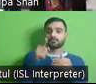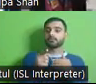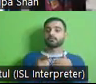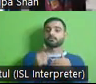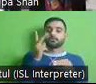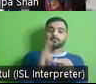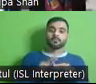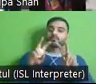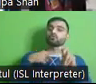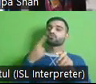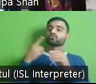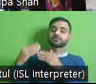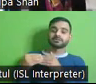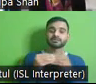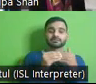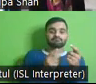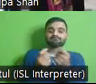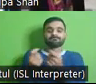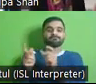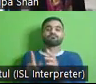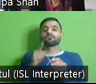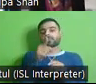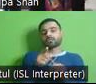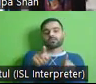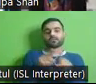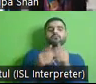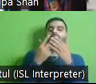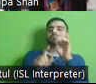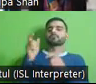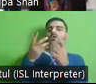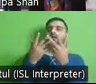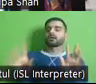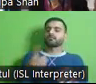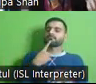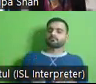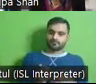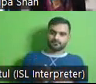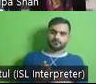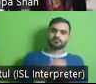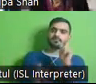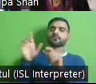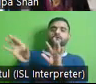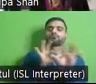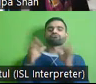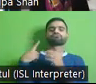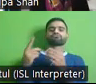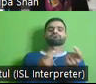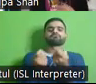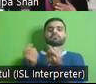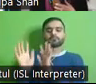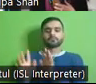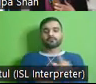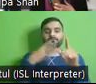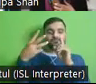shouldn't matter who leads. It's like everybody can lead, anybody can lead. So